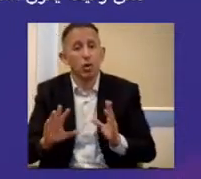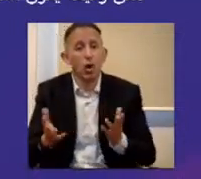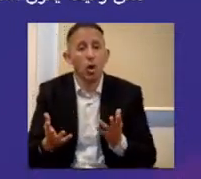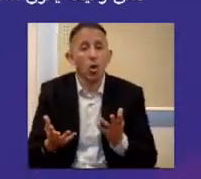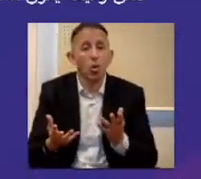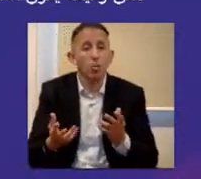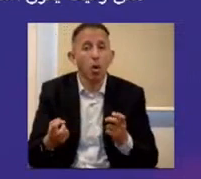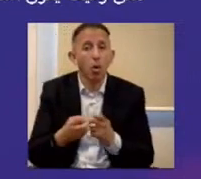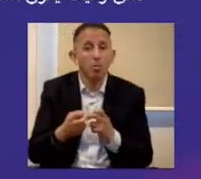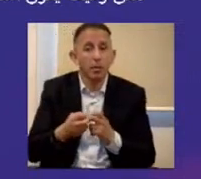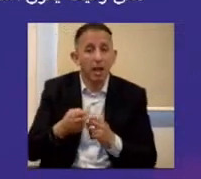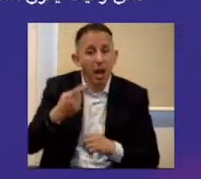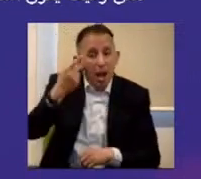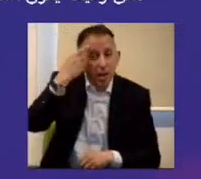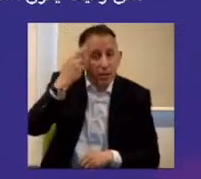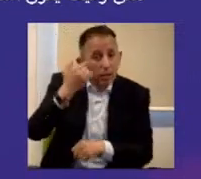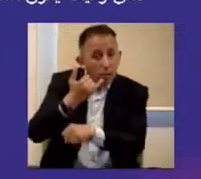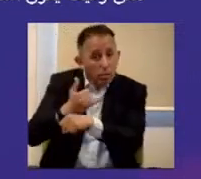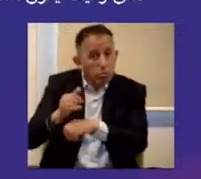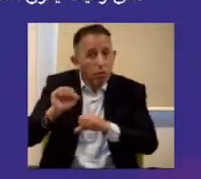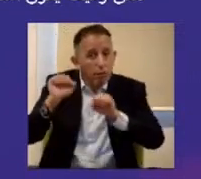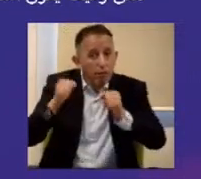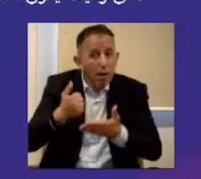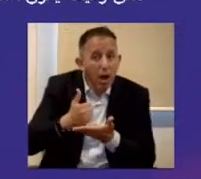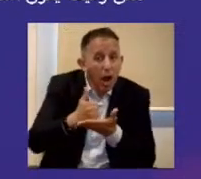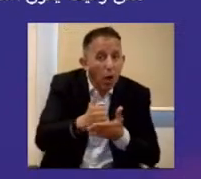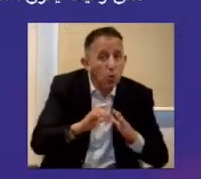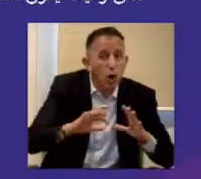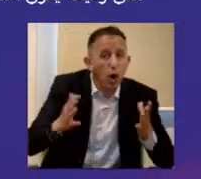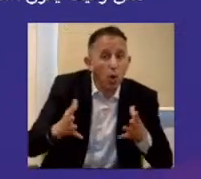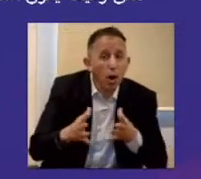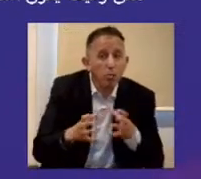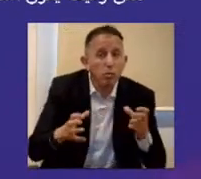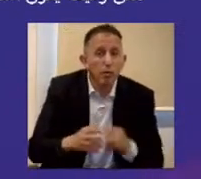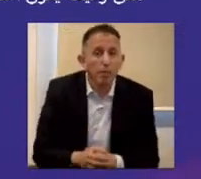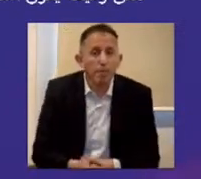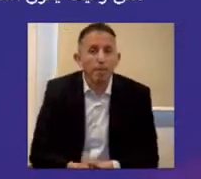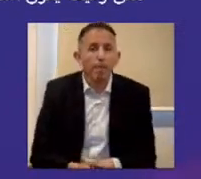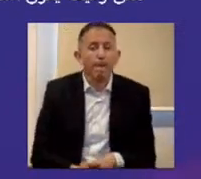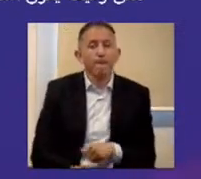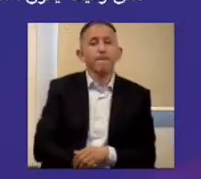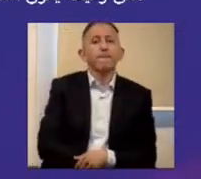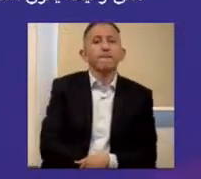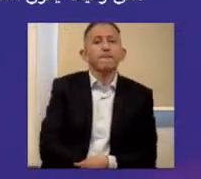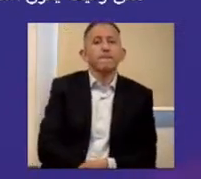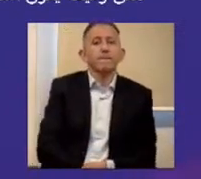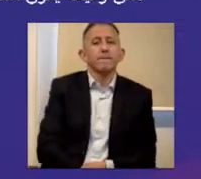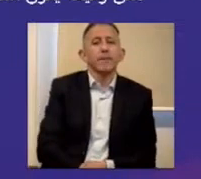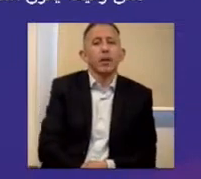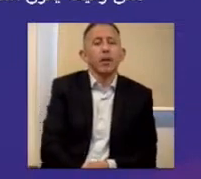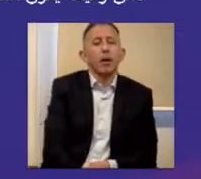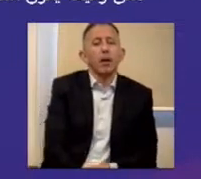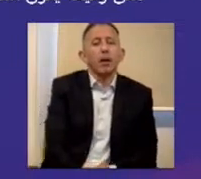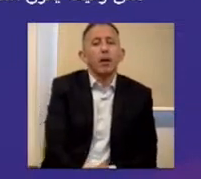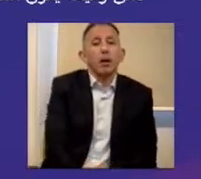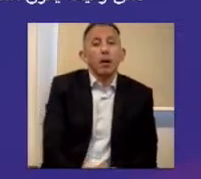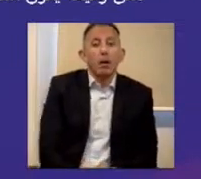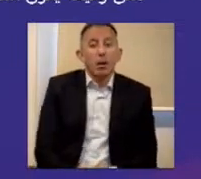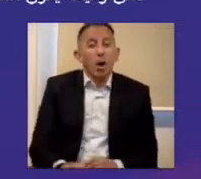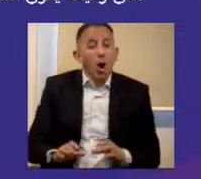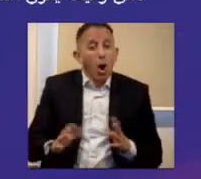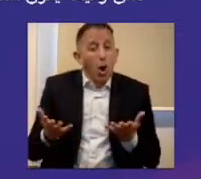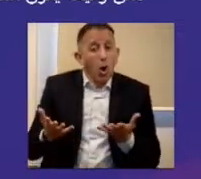only. What are the potential? The potential are to allow for practice-based learning with